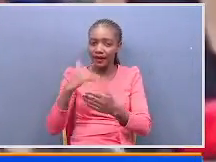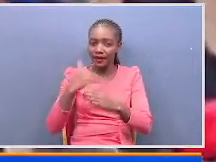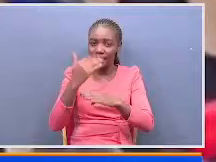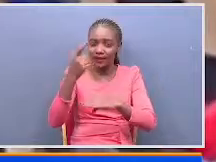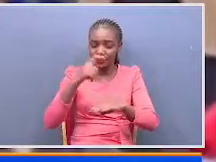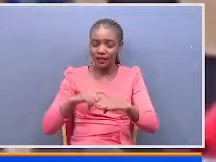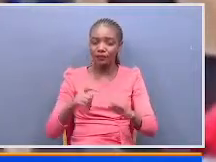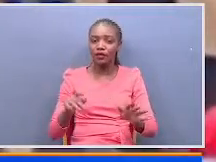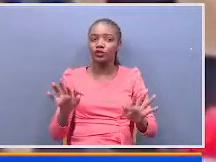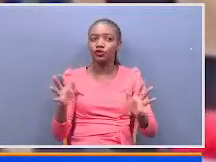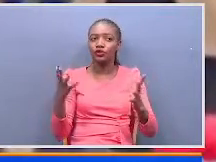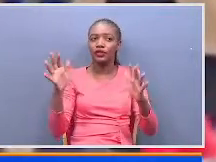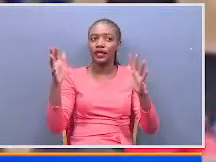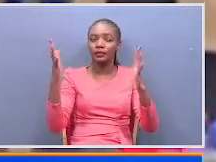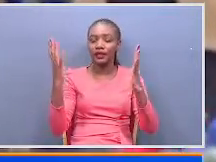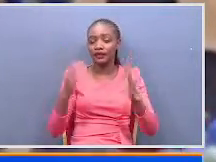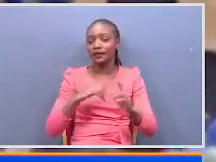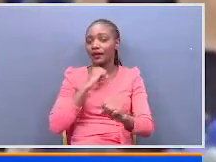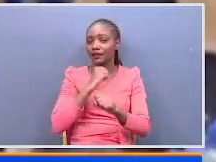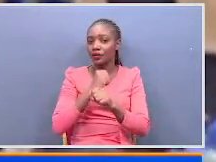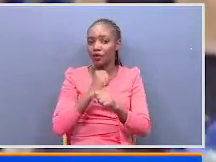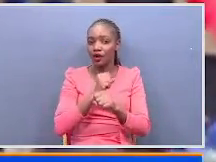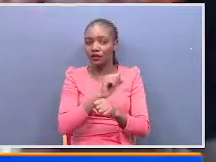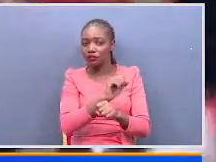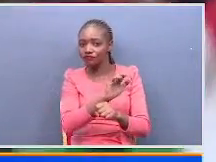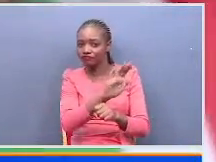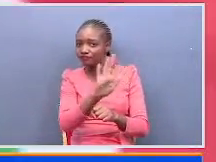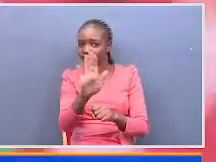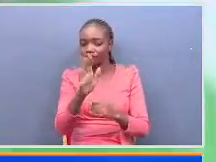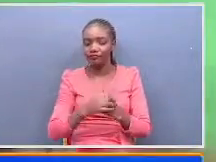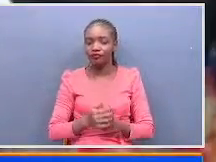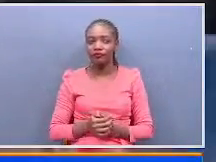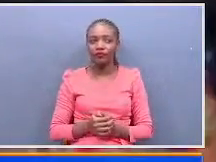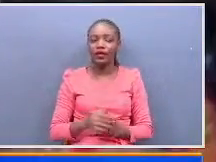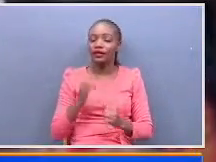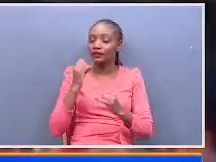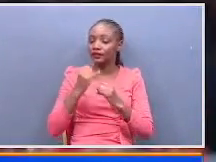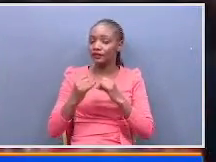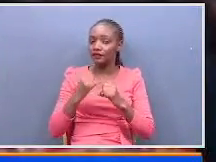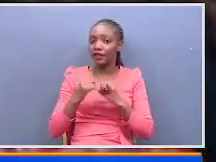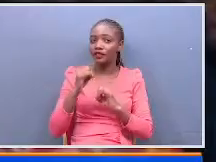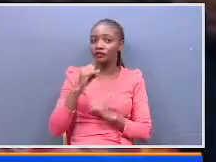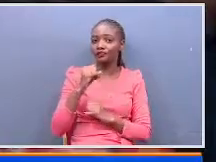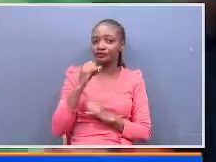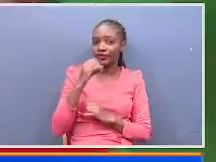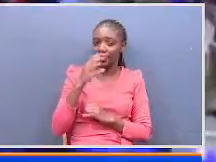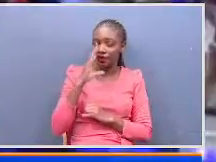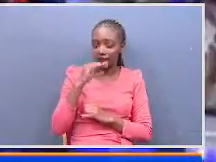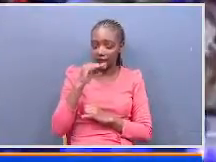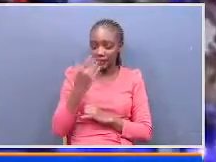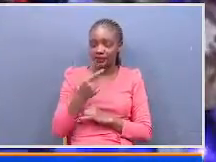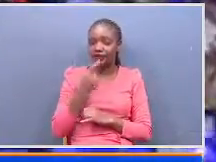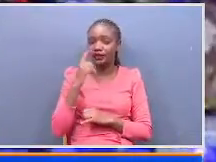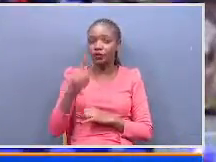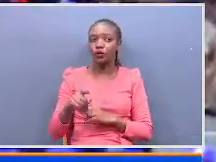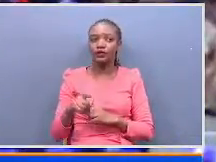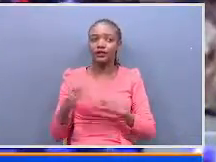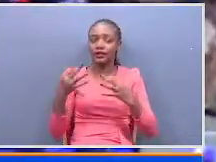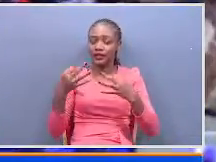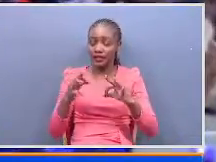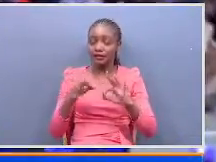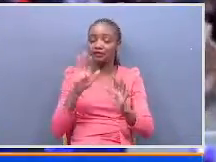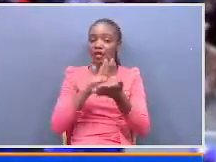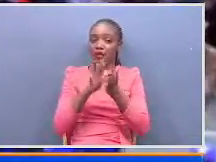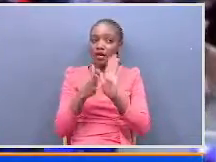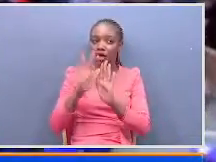to celebrate the effort of your work. In his final speech, the former premier maintained that should he be elected the